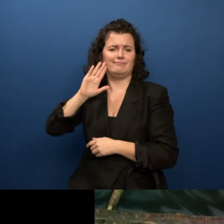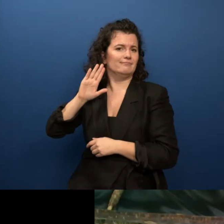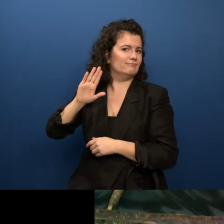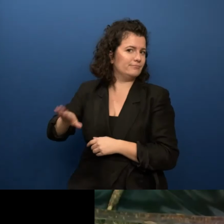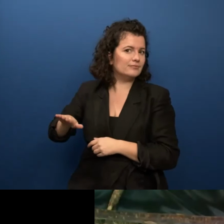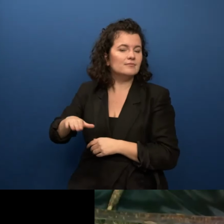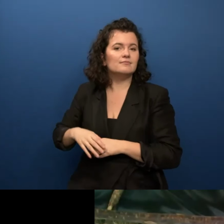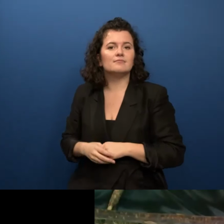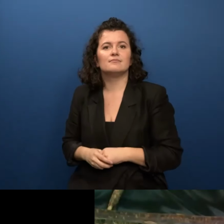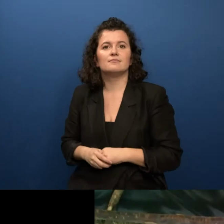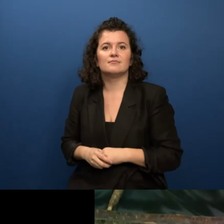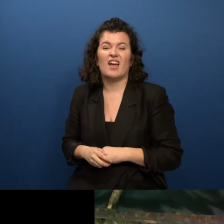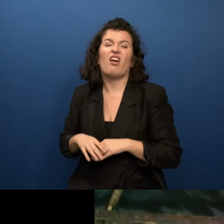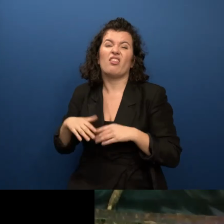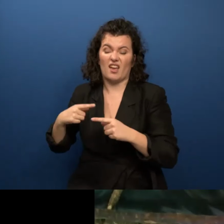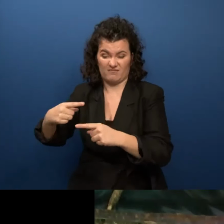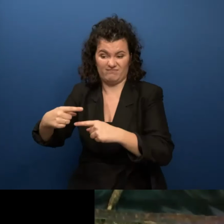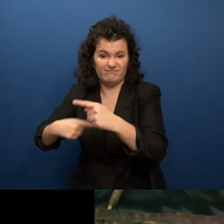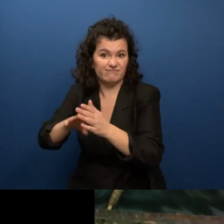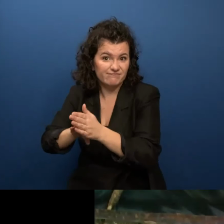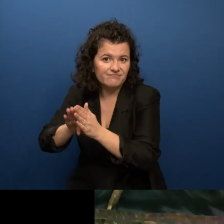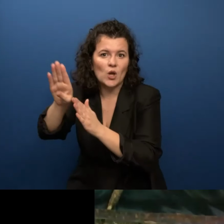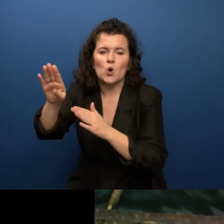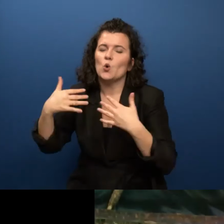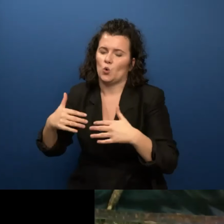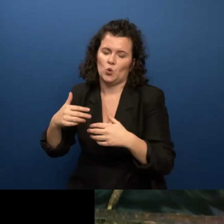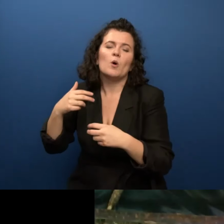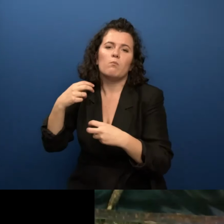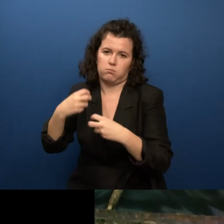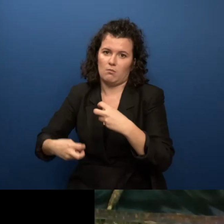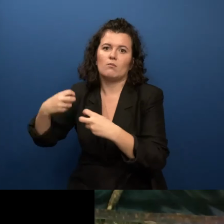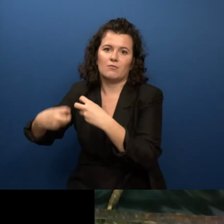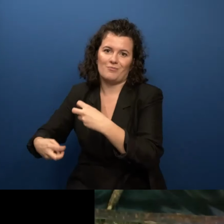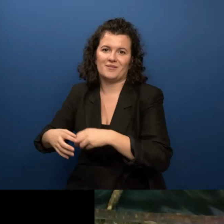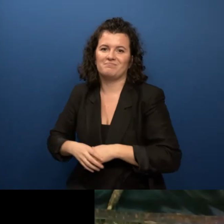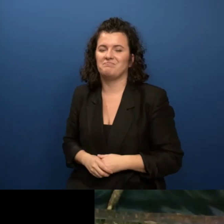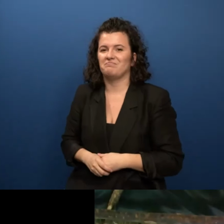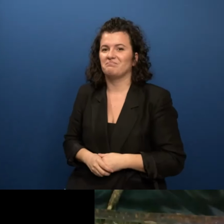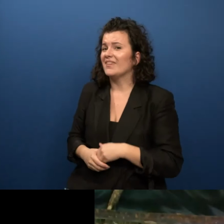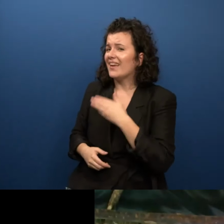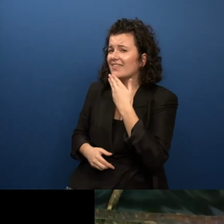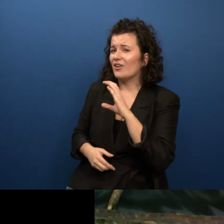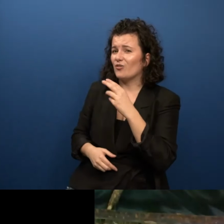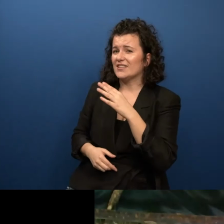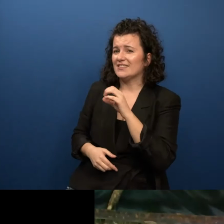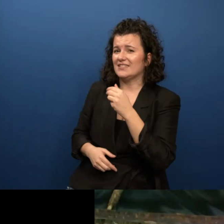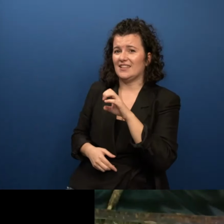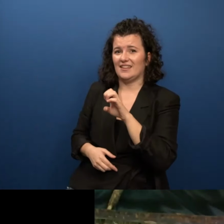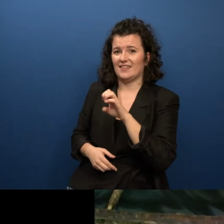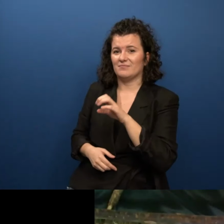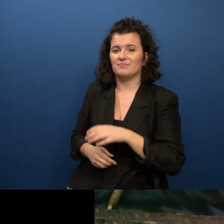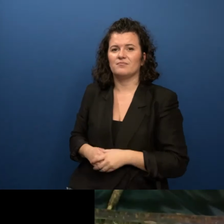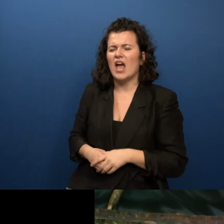that becomes a challenge. So, yeah. Thank you, Christine. So I think what you're saying essentially